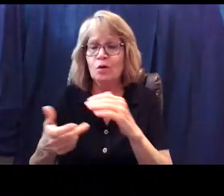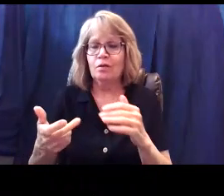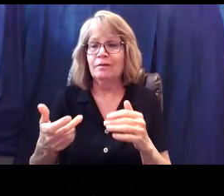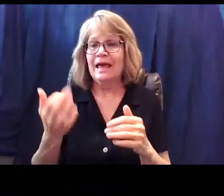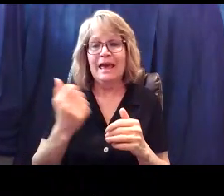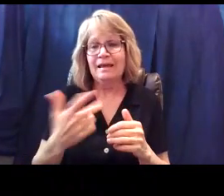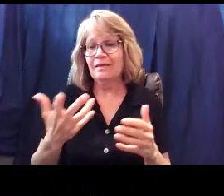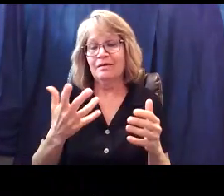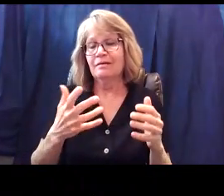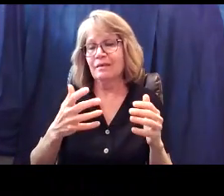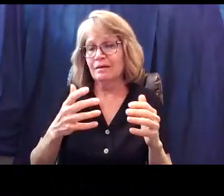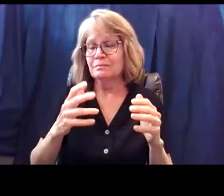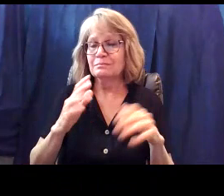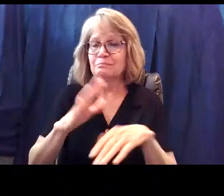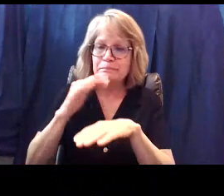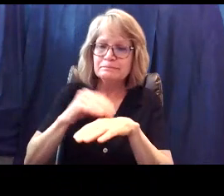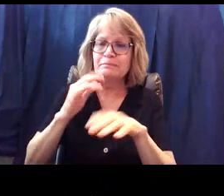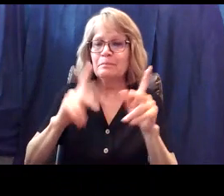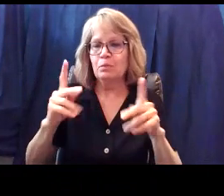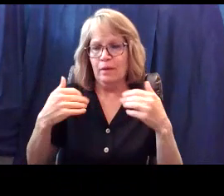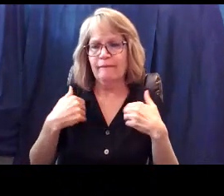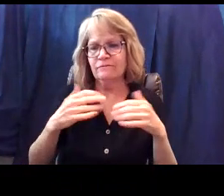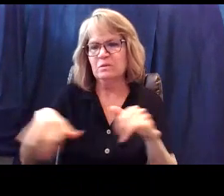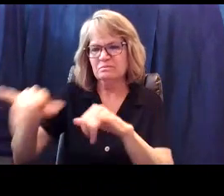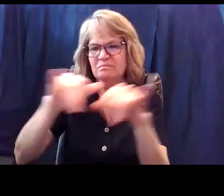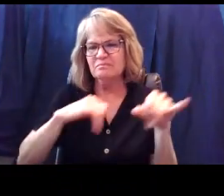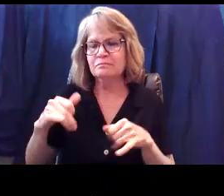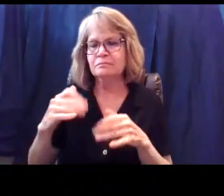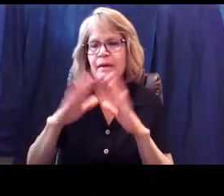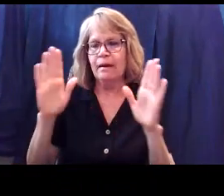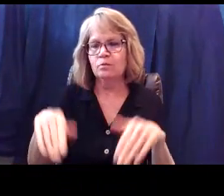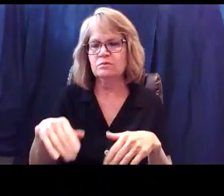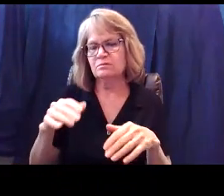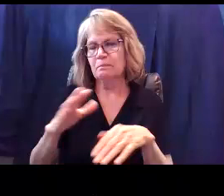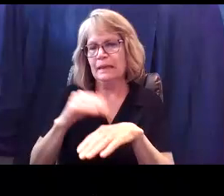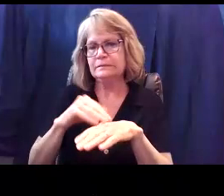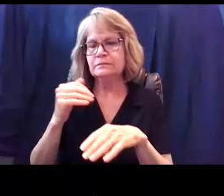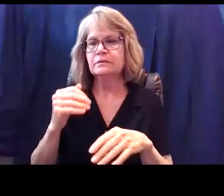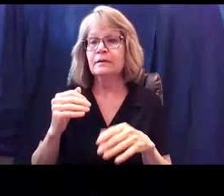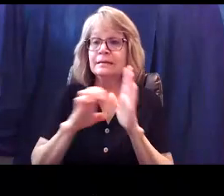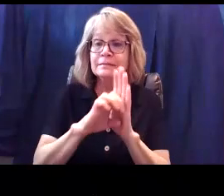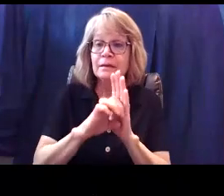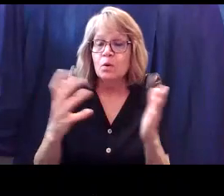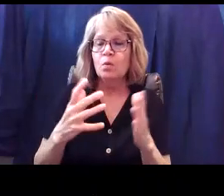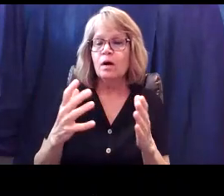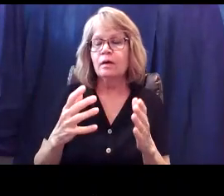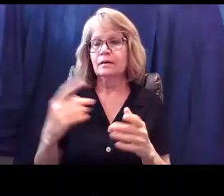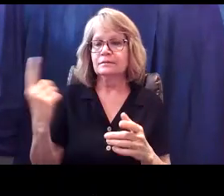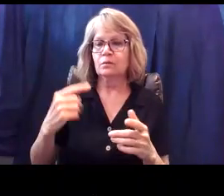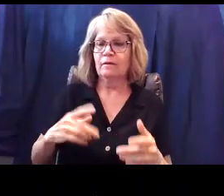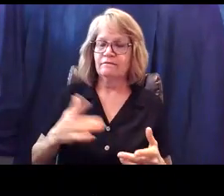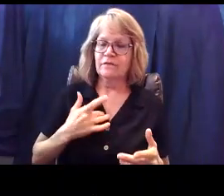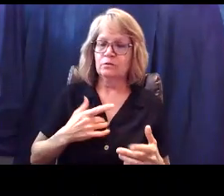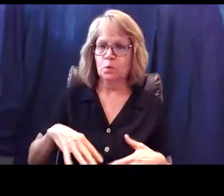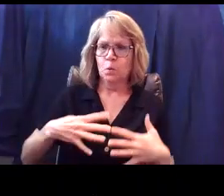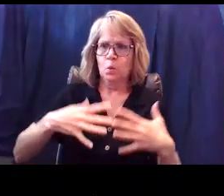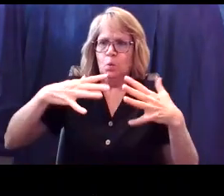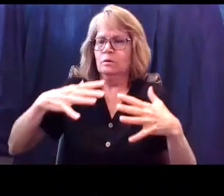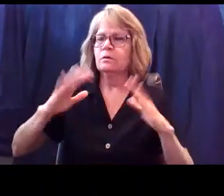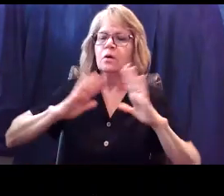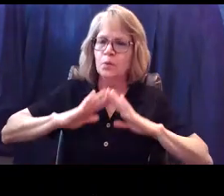that's commonly kept in a household. And examples of what they can do include alleviating someone's anxiety,